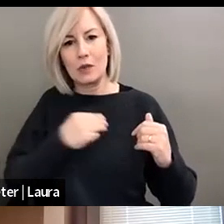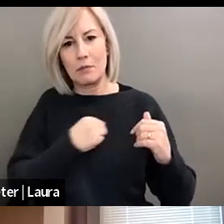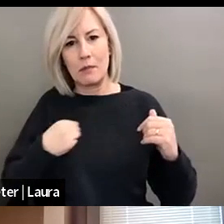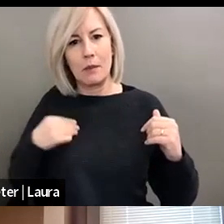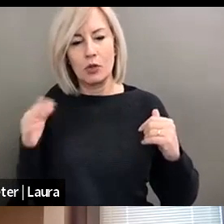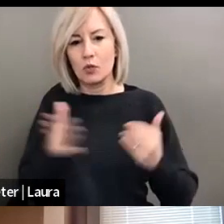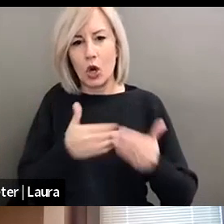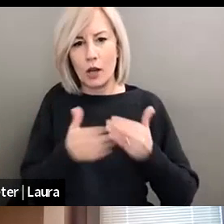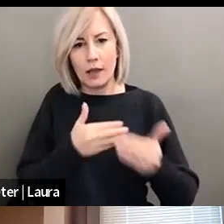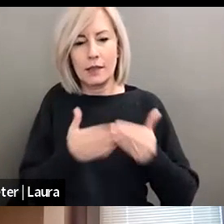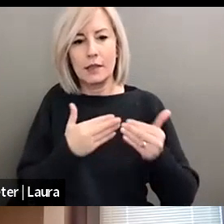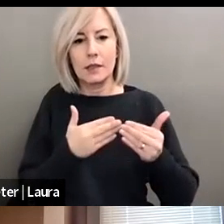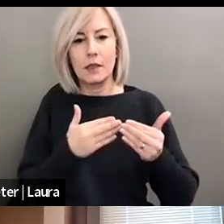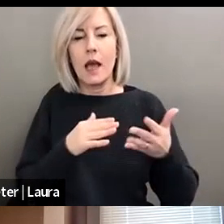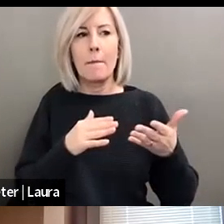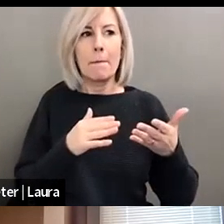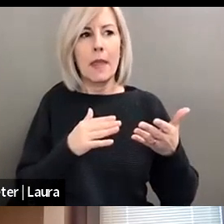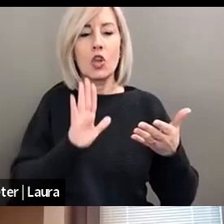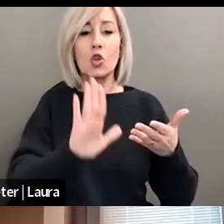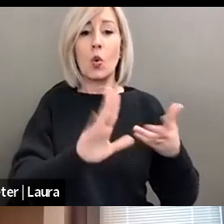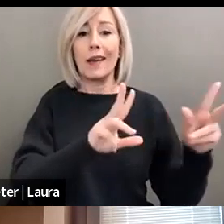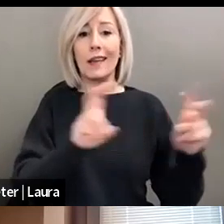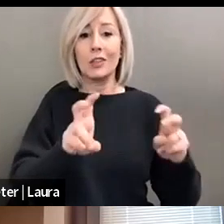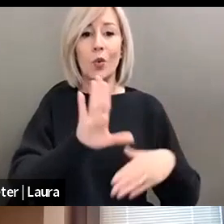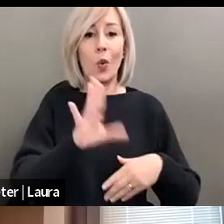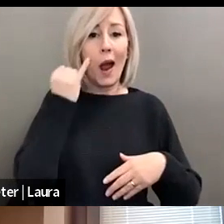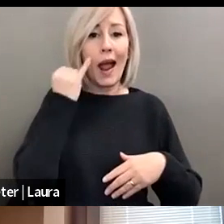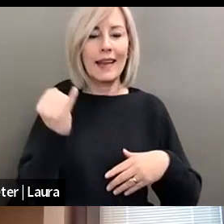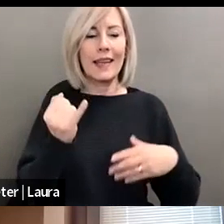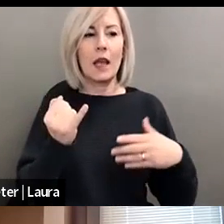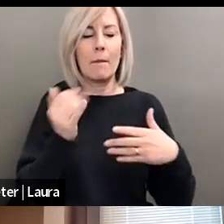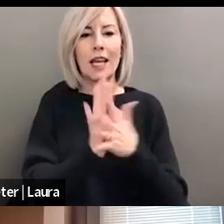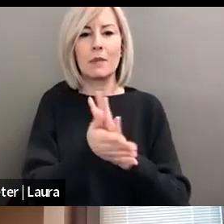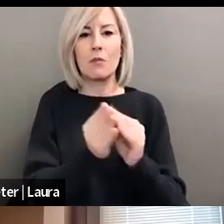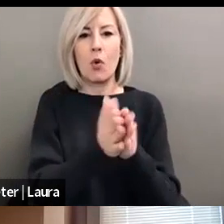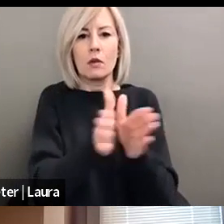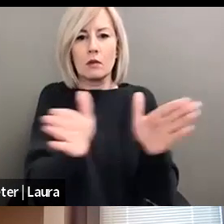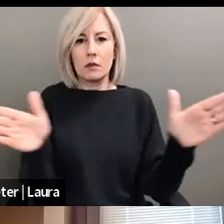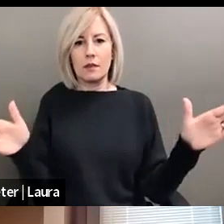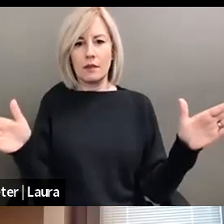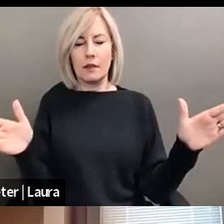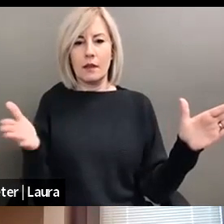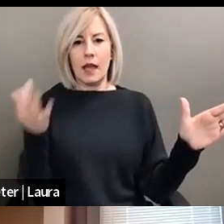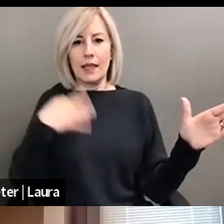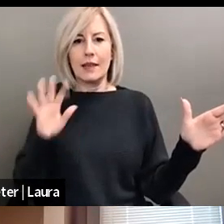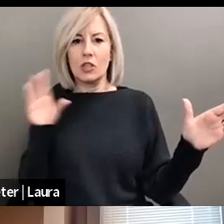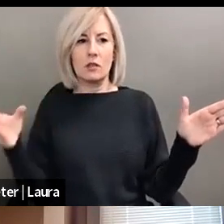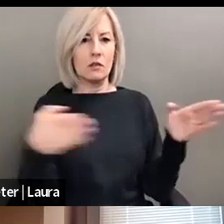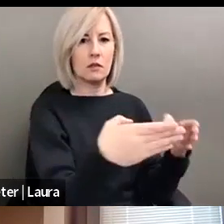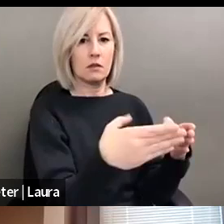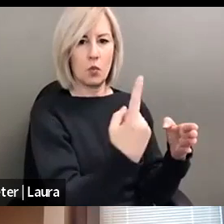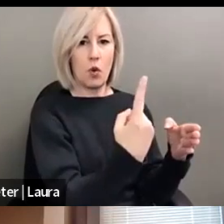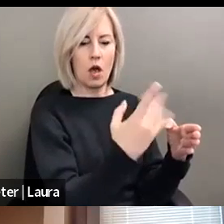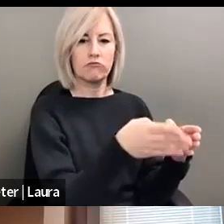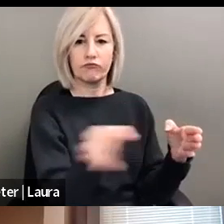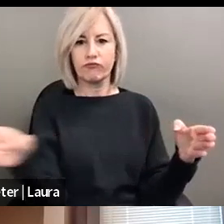it puts a little bit of your issue or your idea, it broadens it out than just sending it to one elected official. And